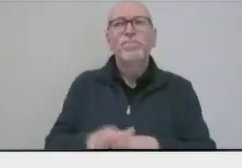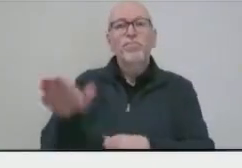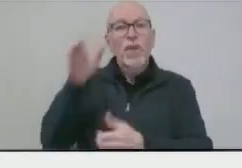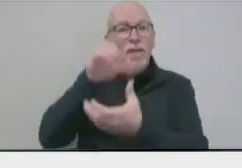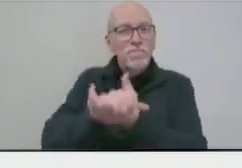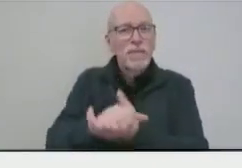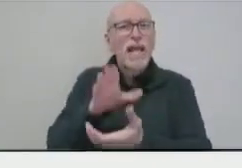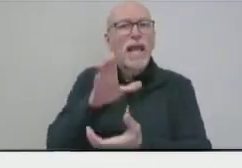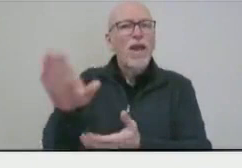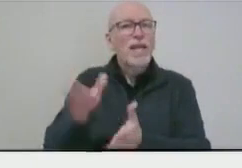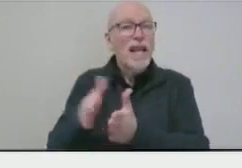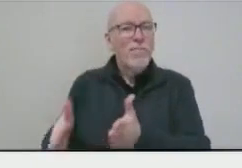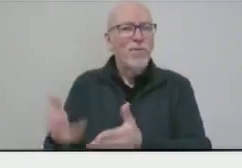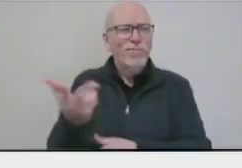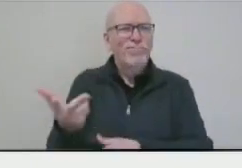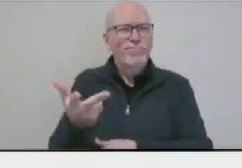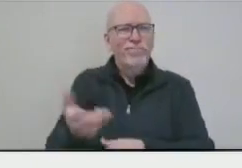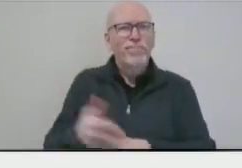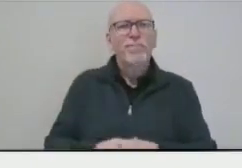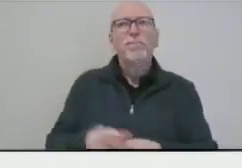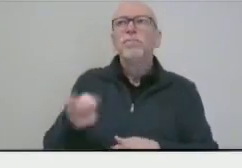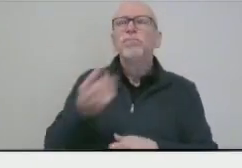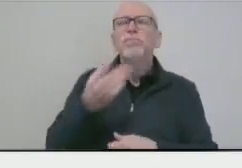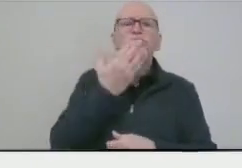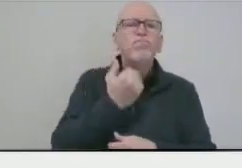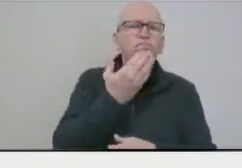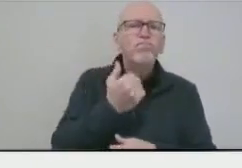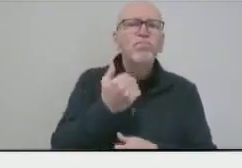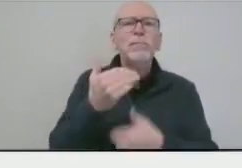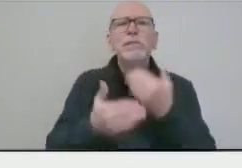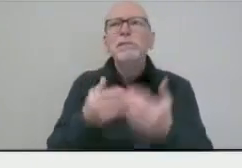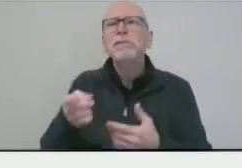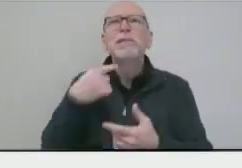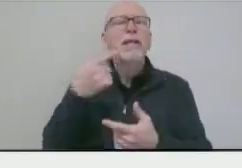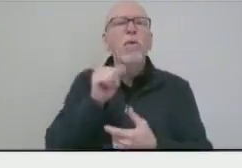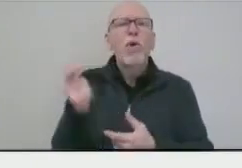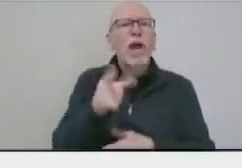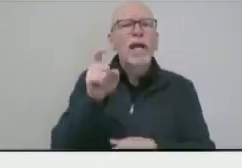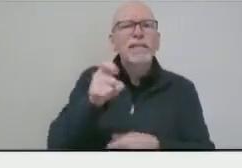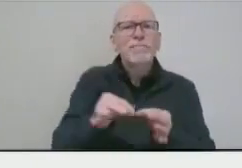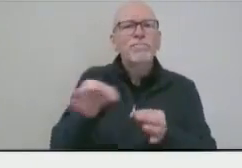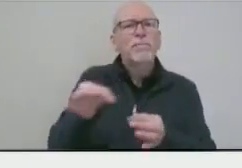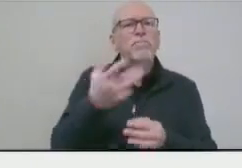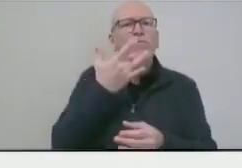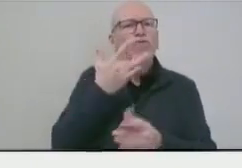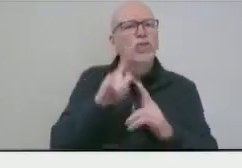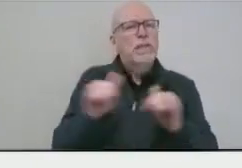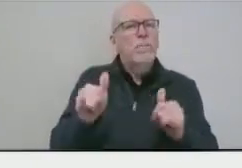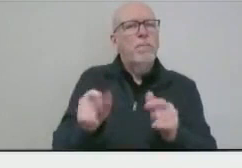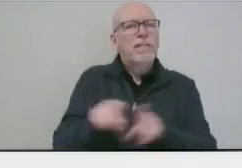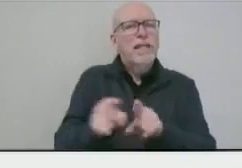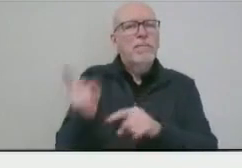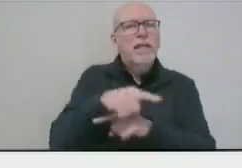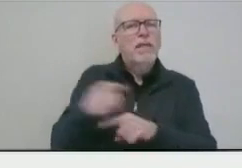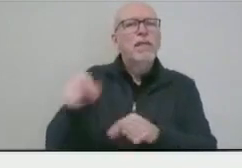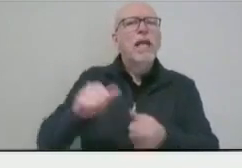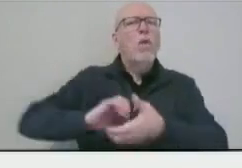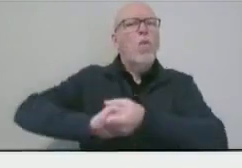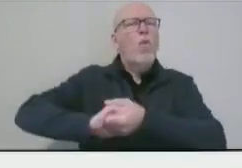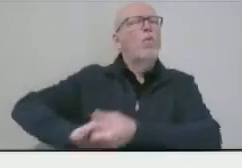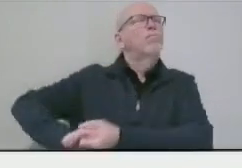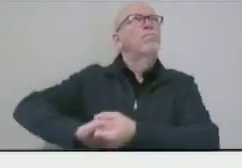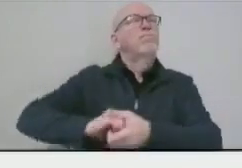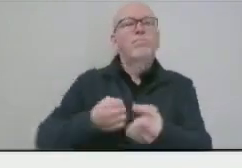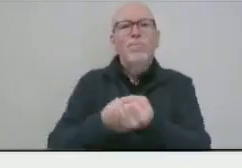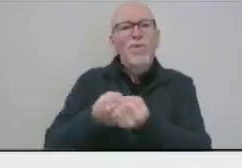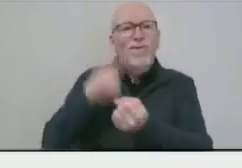and her neighbor. She was so sweet and kind, she said they all needed their appointments to be at the same time and day so they could hold each other's hands and be a support system